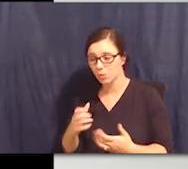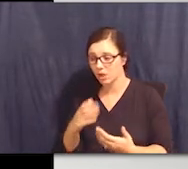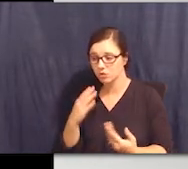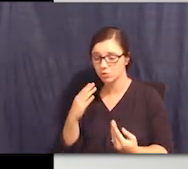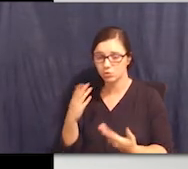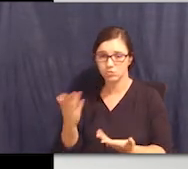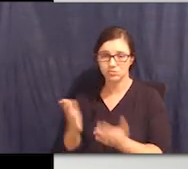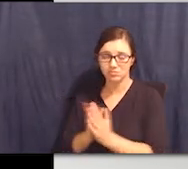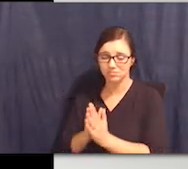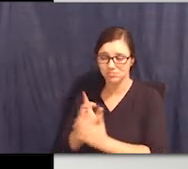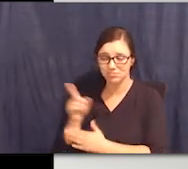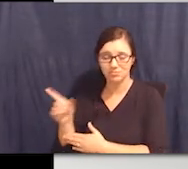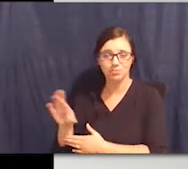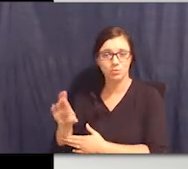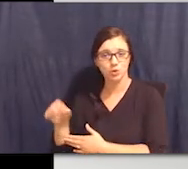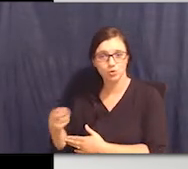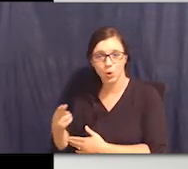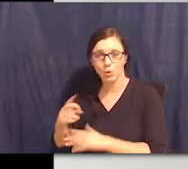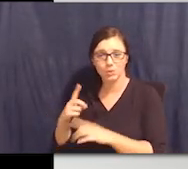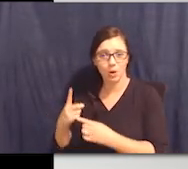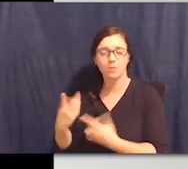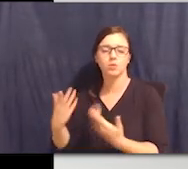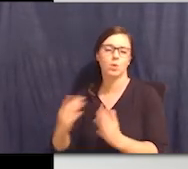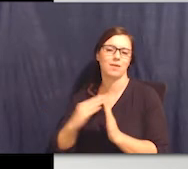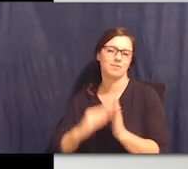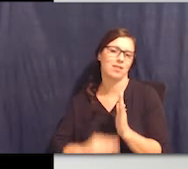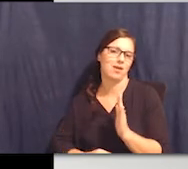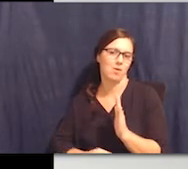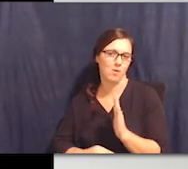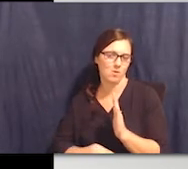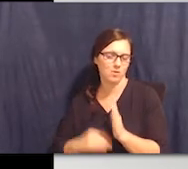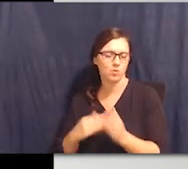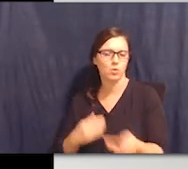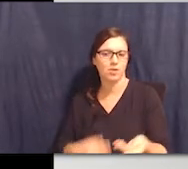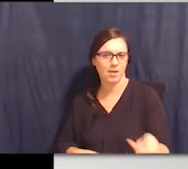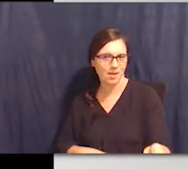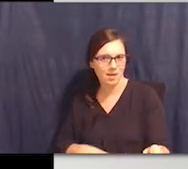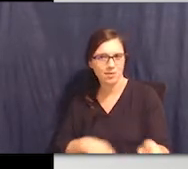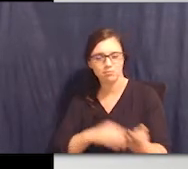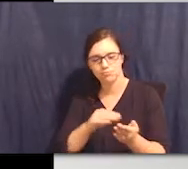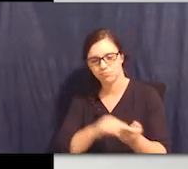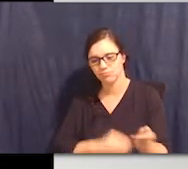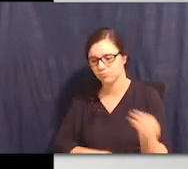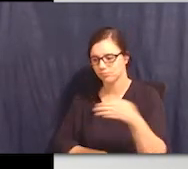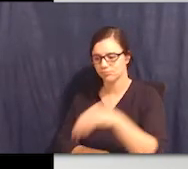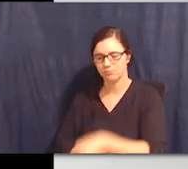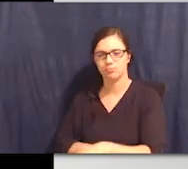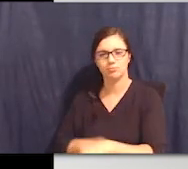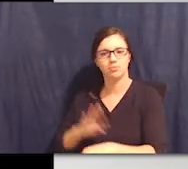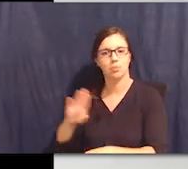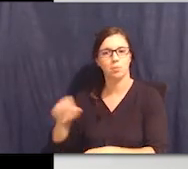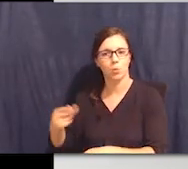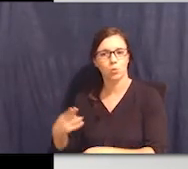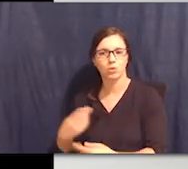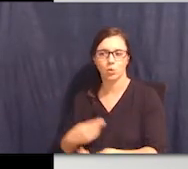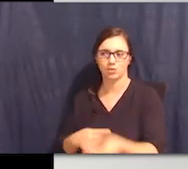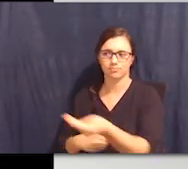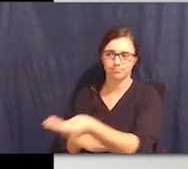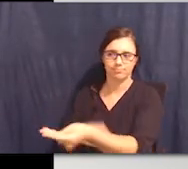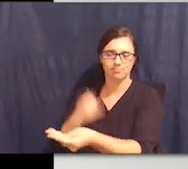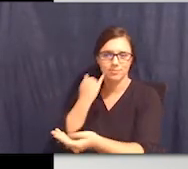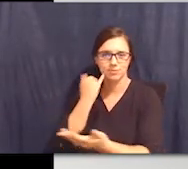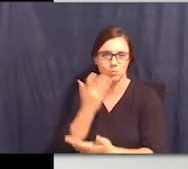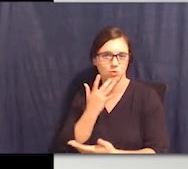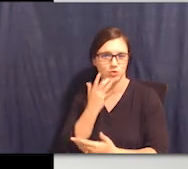get to the Bureau and to the department, feel free to fill one out. They'll hand one to you. You can drop it off at the booth or hand it back to them if